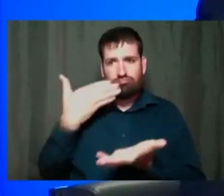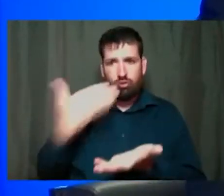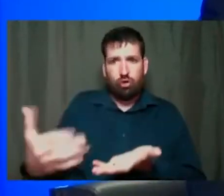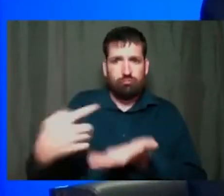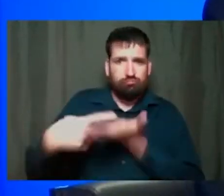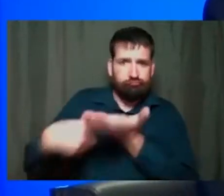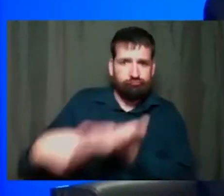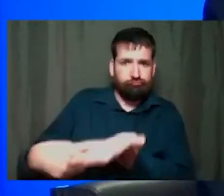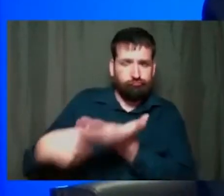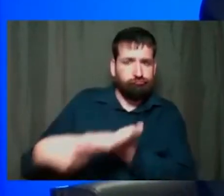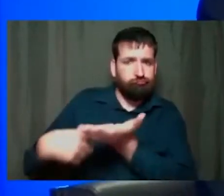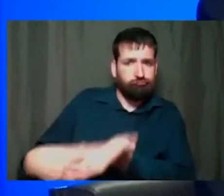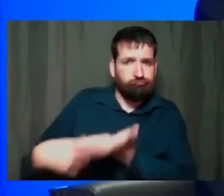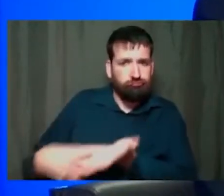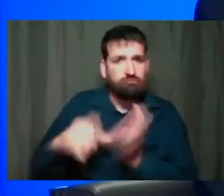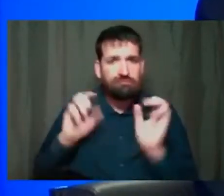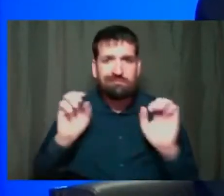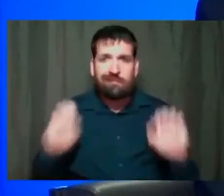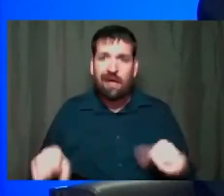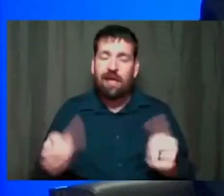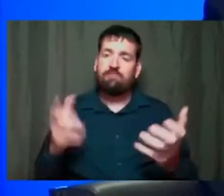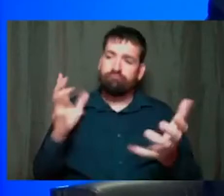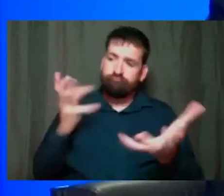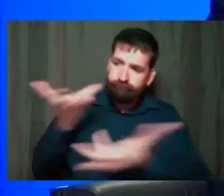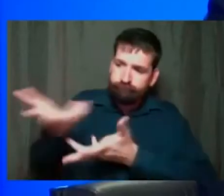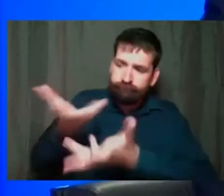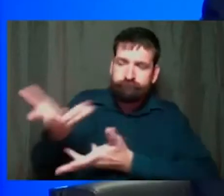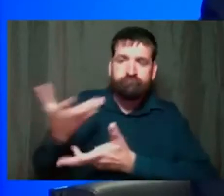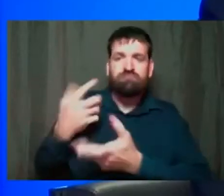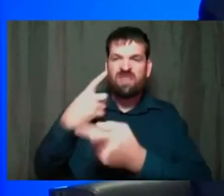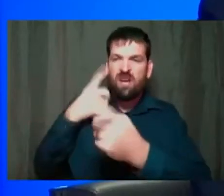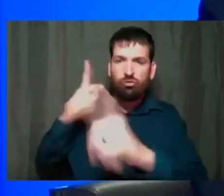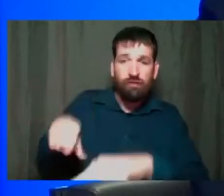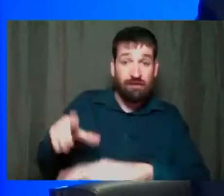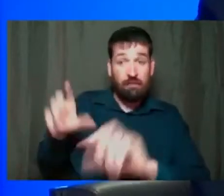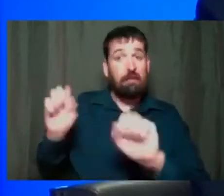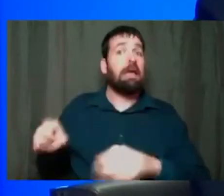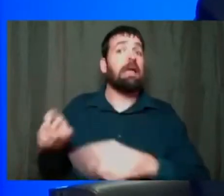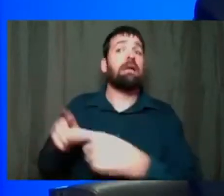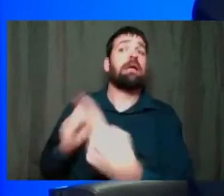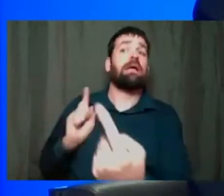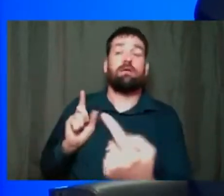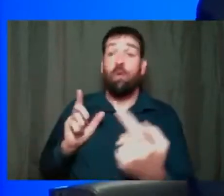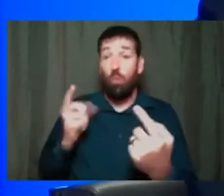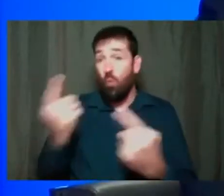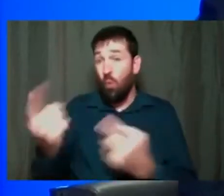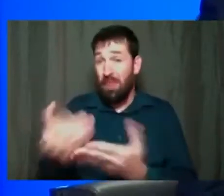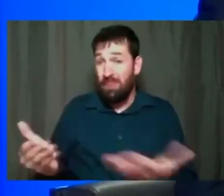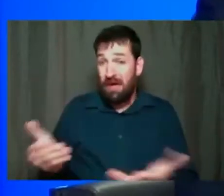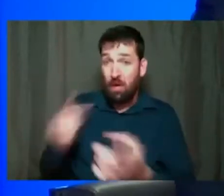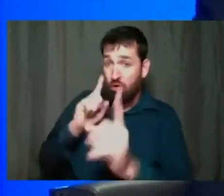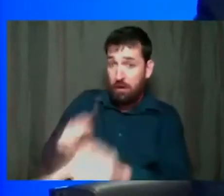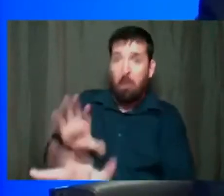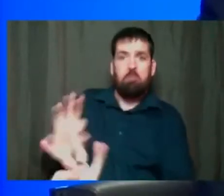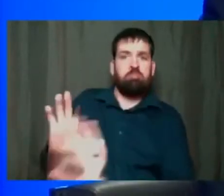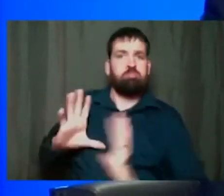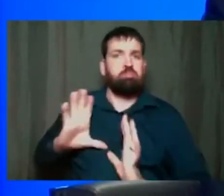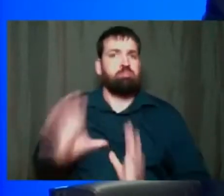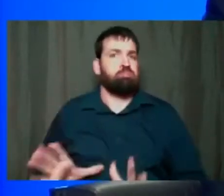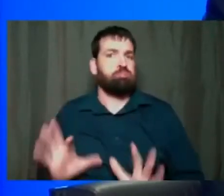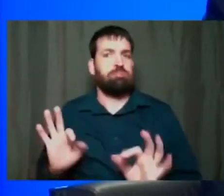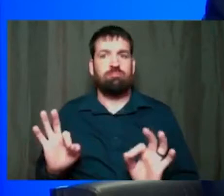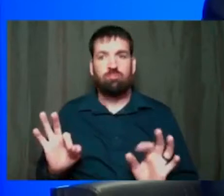could get along and realize, all right, let's agree, disagree, maybe find one point that you agree on. You say, all right, let's just go with that and we're done. That doesn't